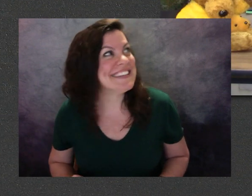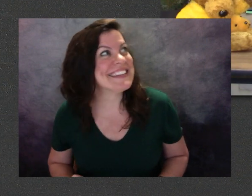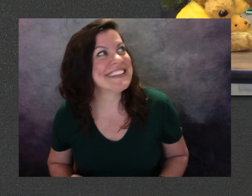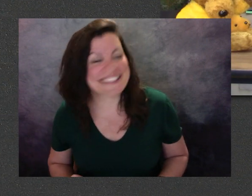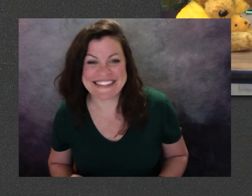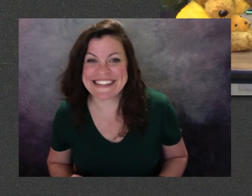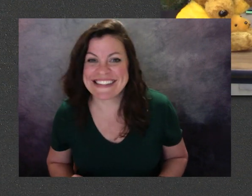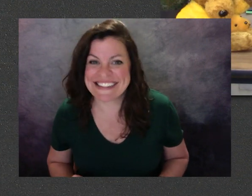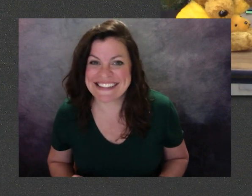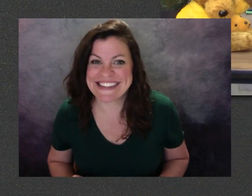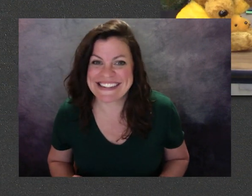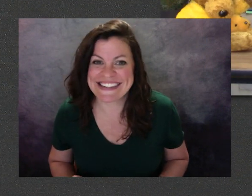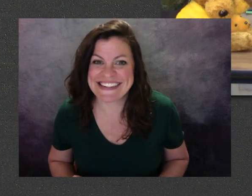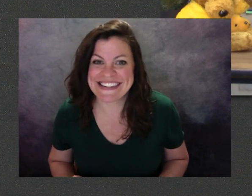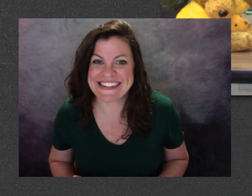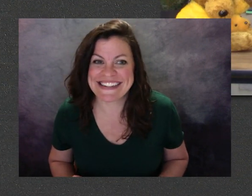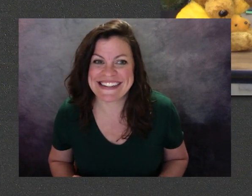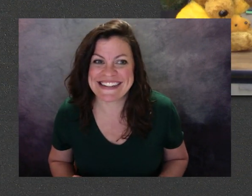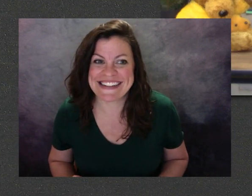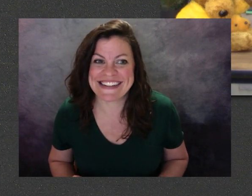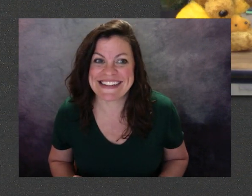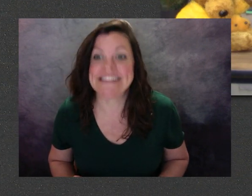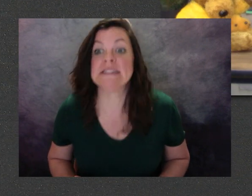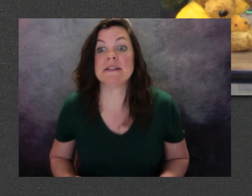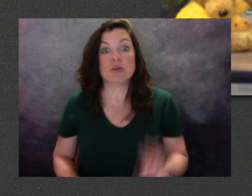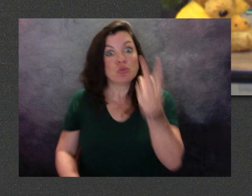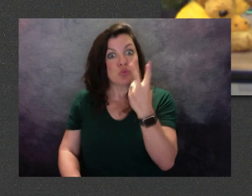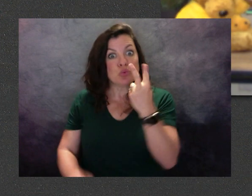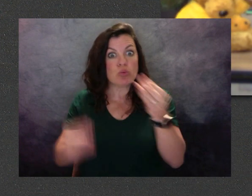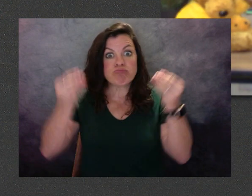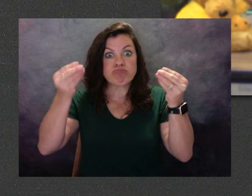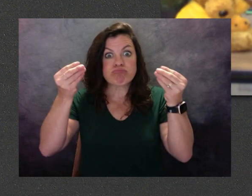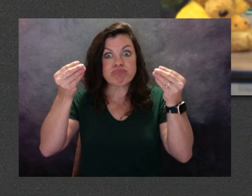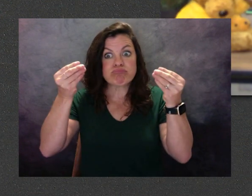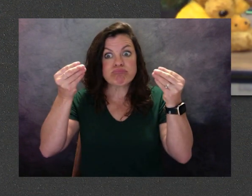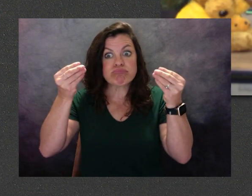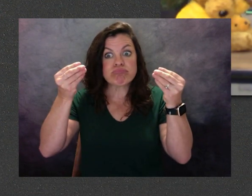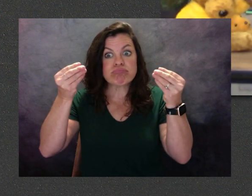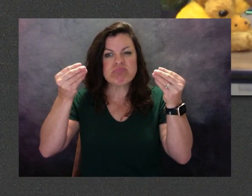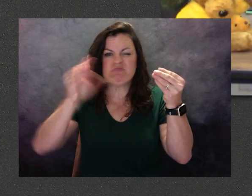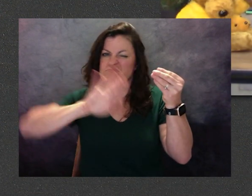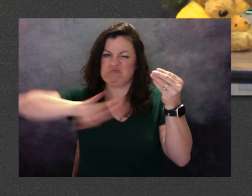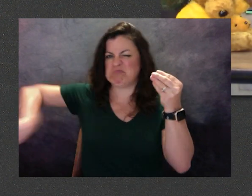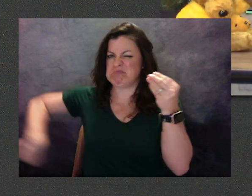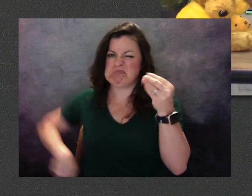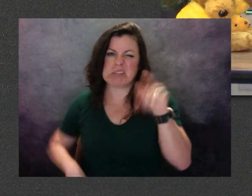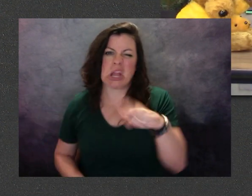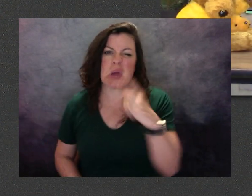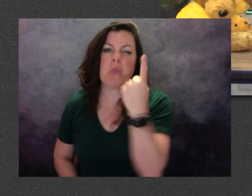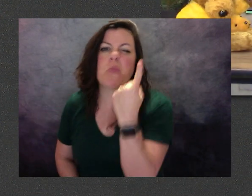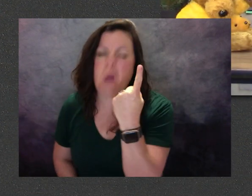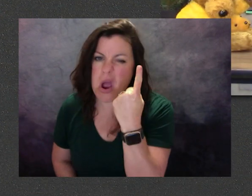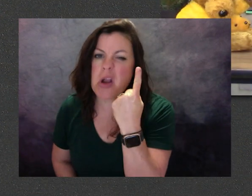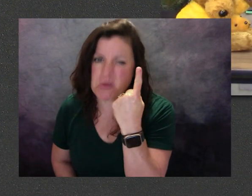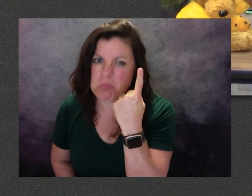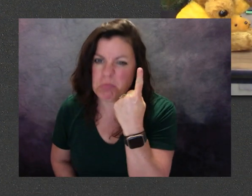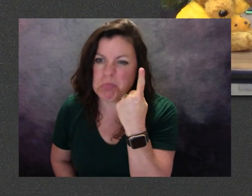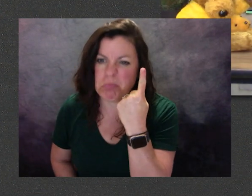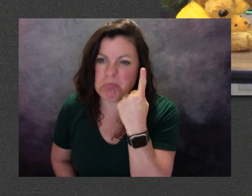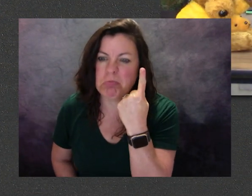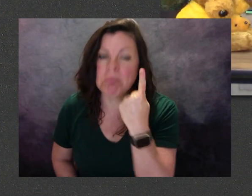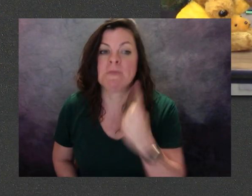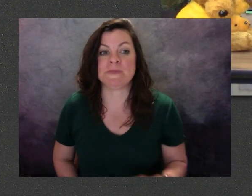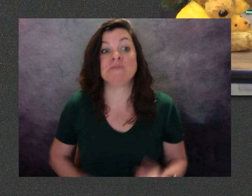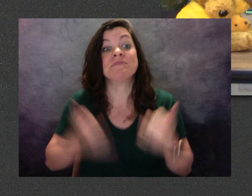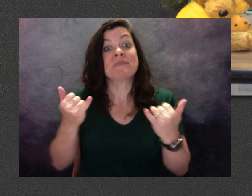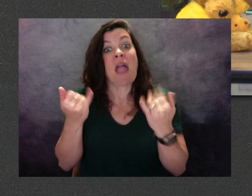2 pieces of paper. You only need 1, so I'm just gonna set that right aside. Then we need to take this and fold it in